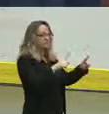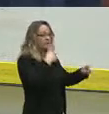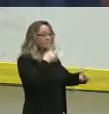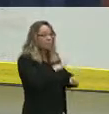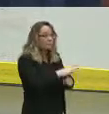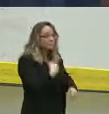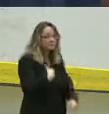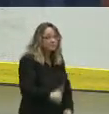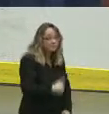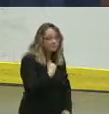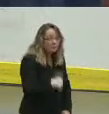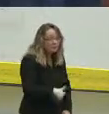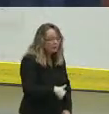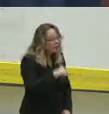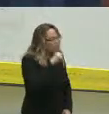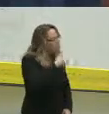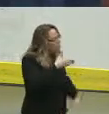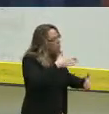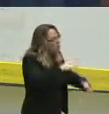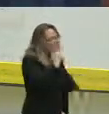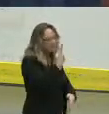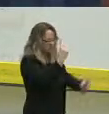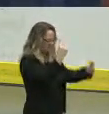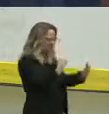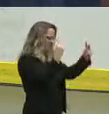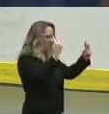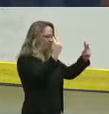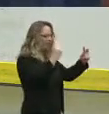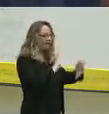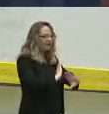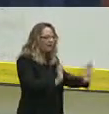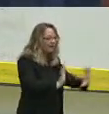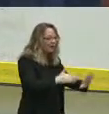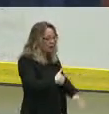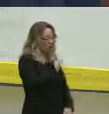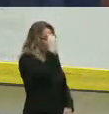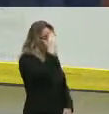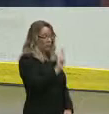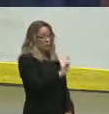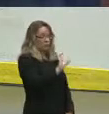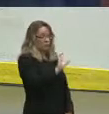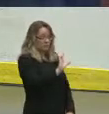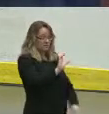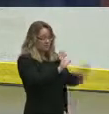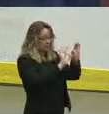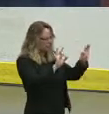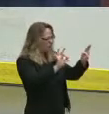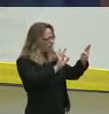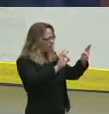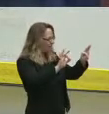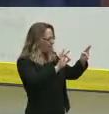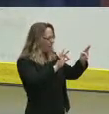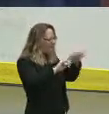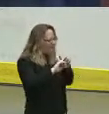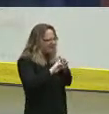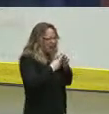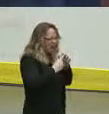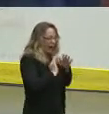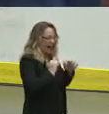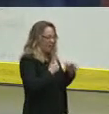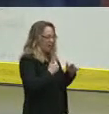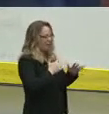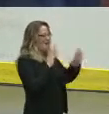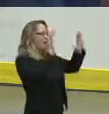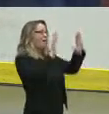let anyone downplay what we've accomplished here today. Know that our UC degree is our precursor to greatness, and we are just getting